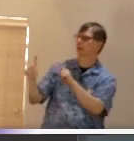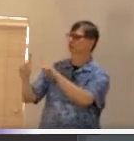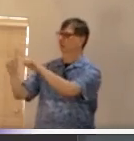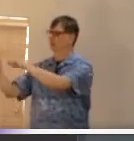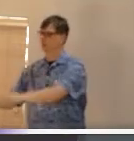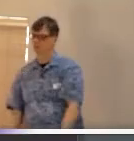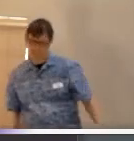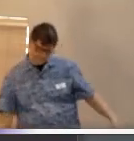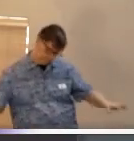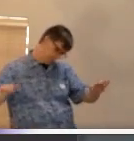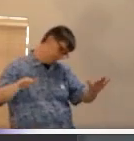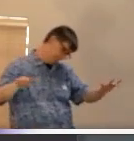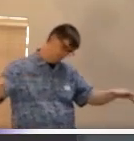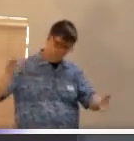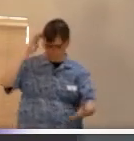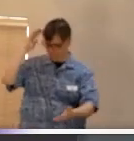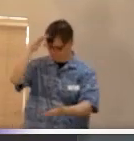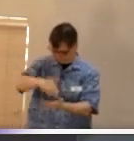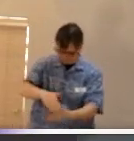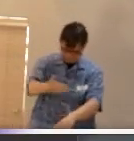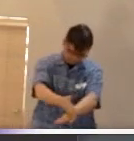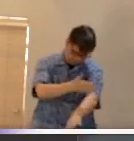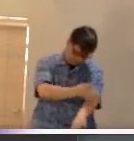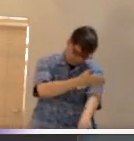an experience and a belief system that would